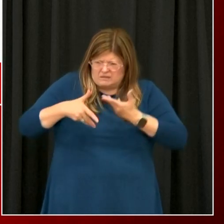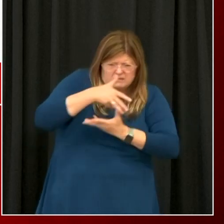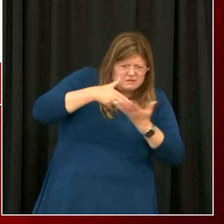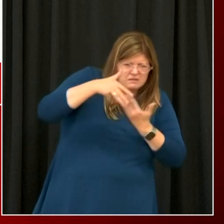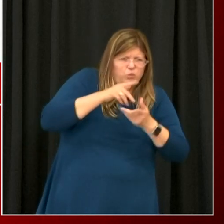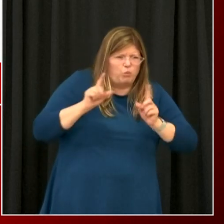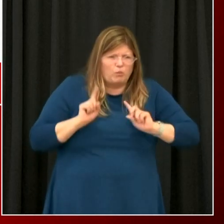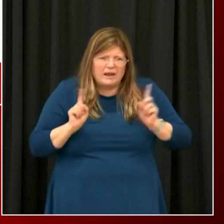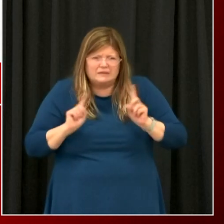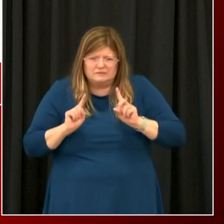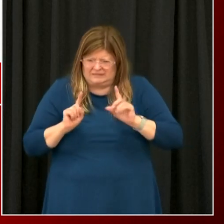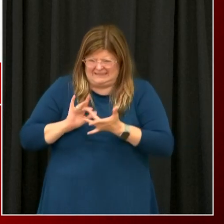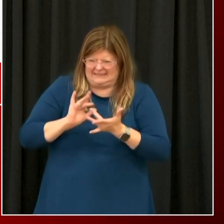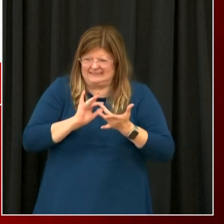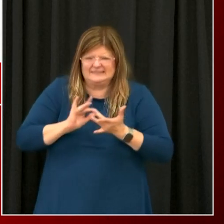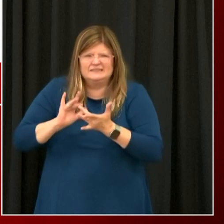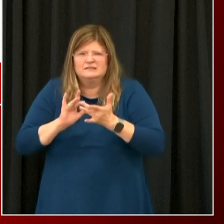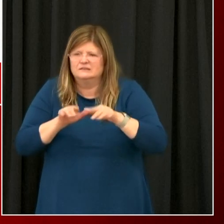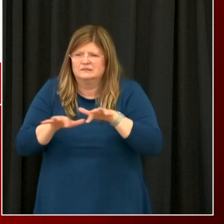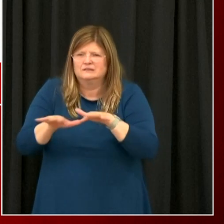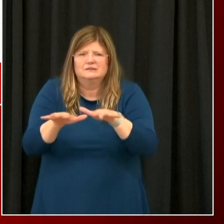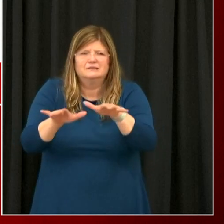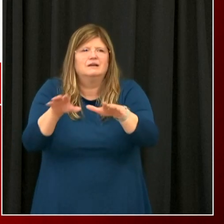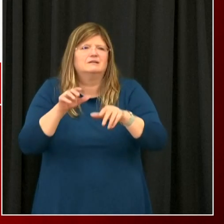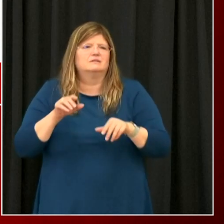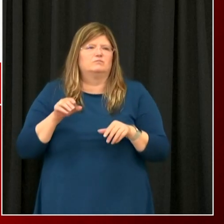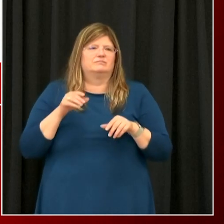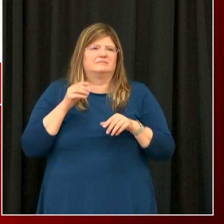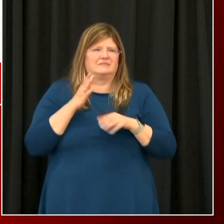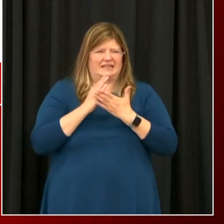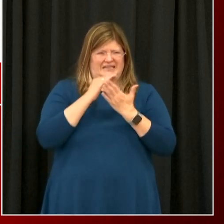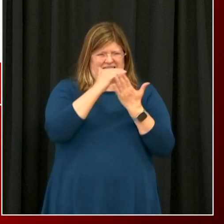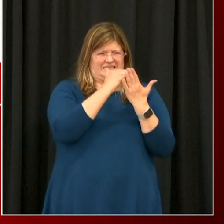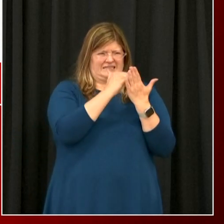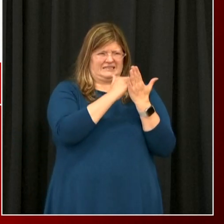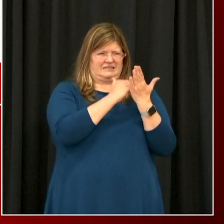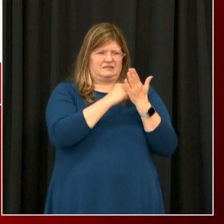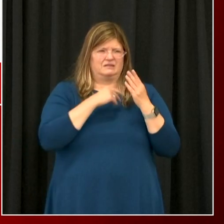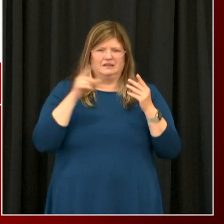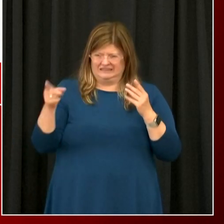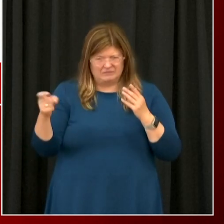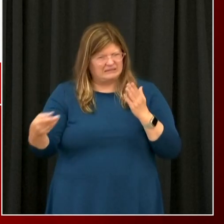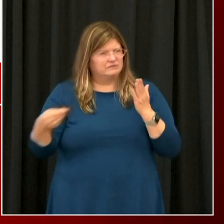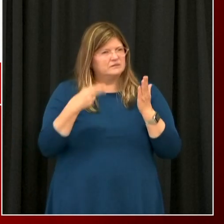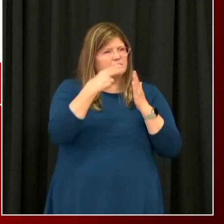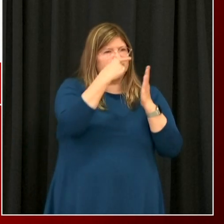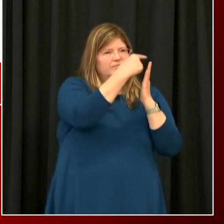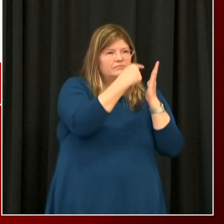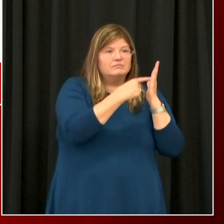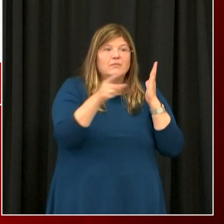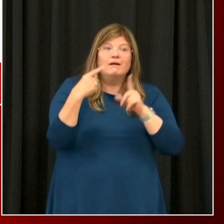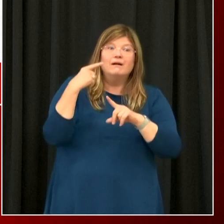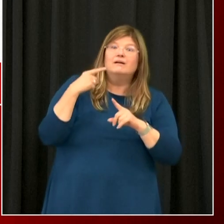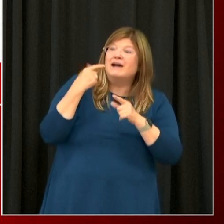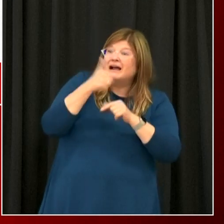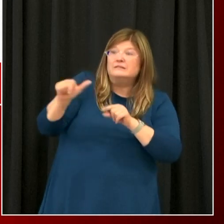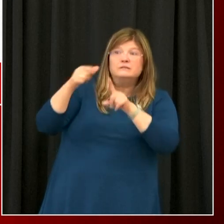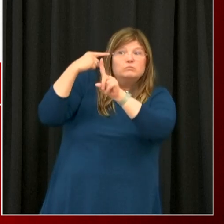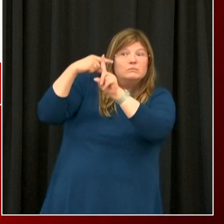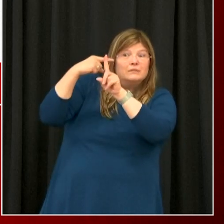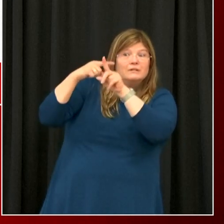we have the list of the contacts from any positive case, that we have been able to make contact with